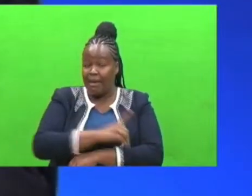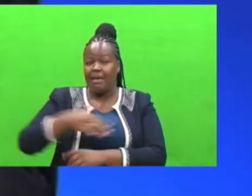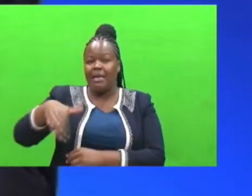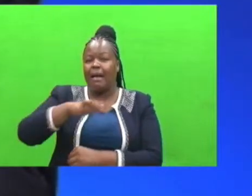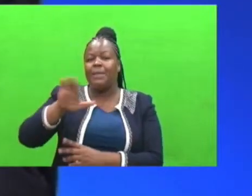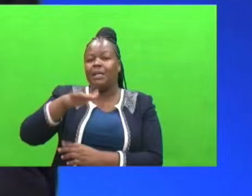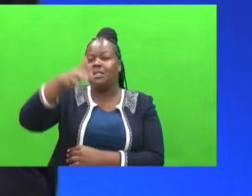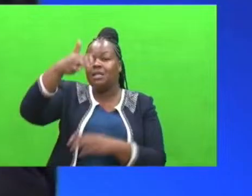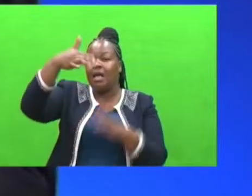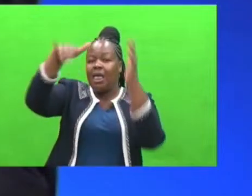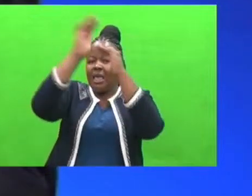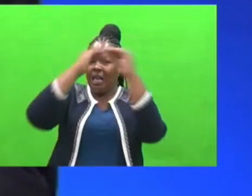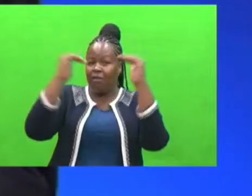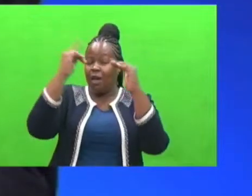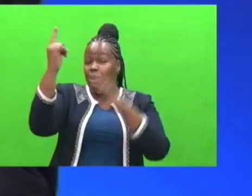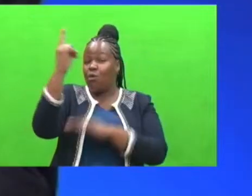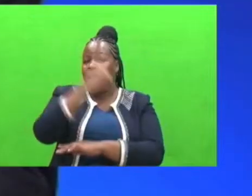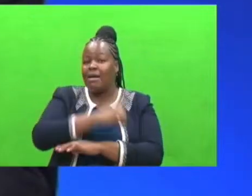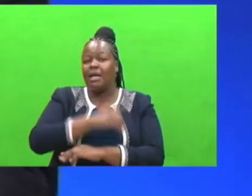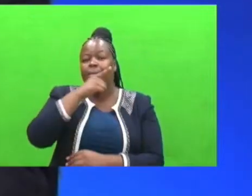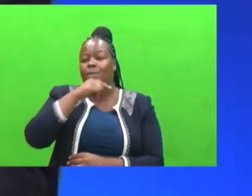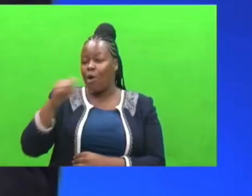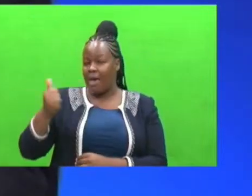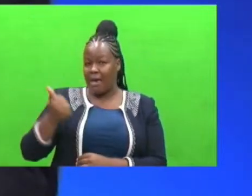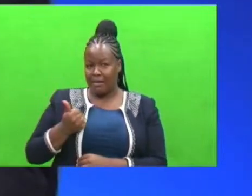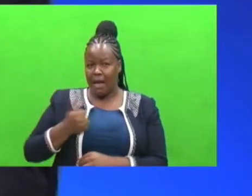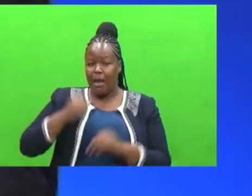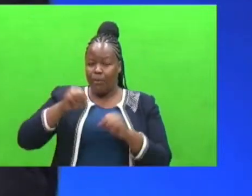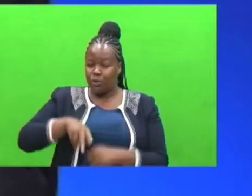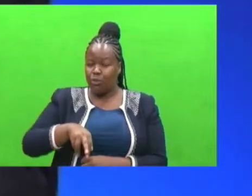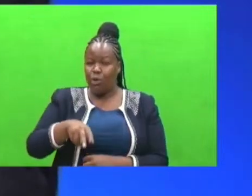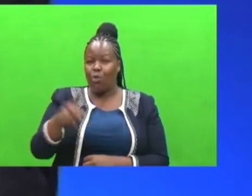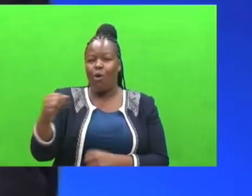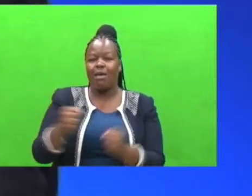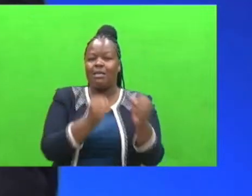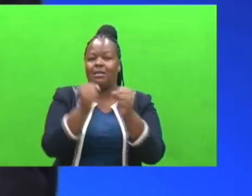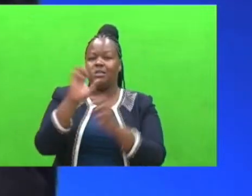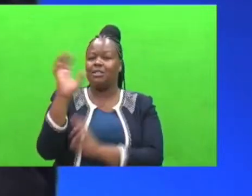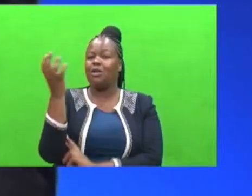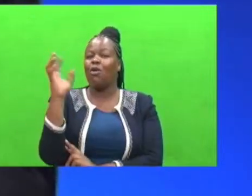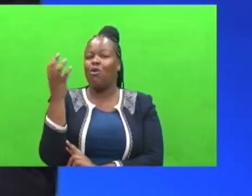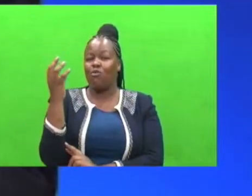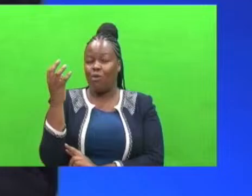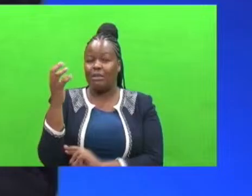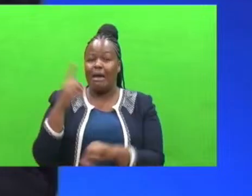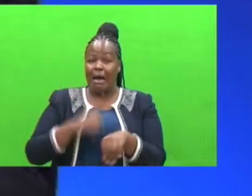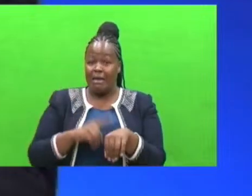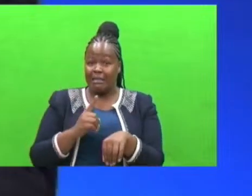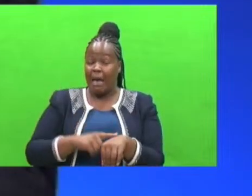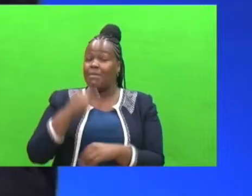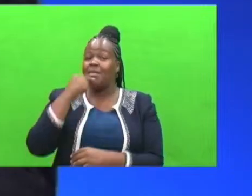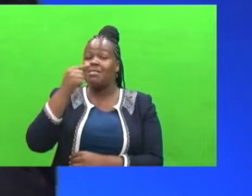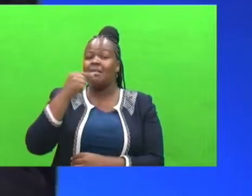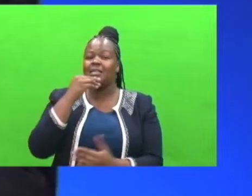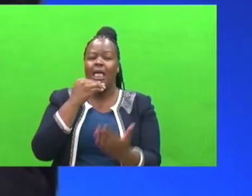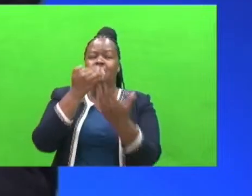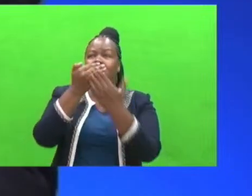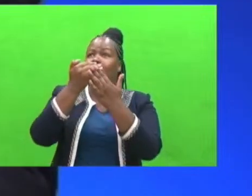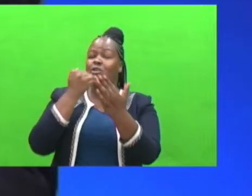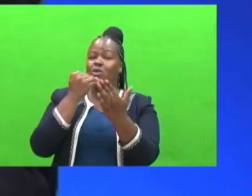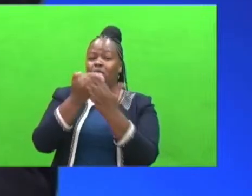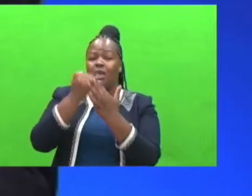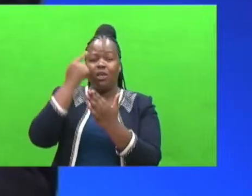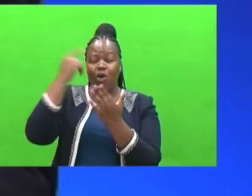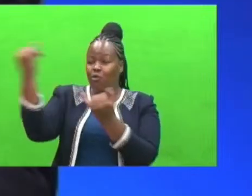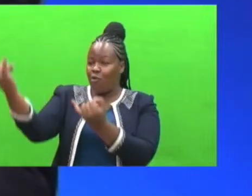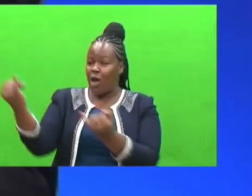some girl, some woman is going to walk down the streets of gold with tears streaming down their face, saying, thank you for